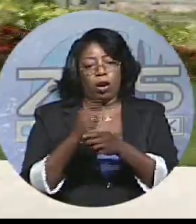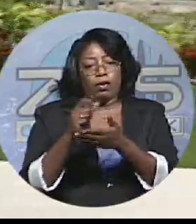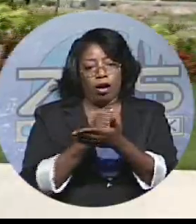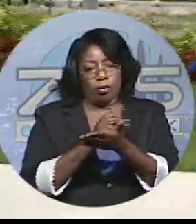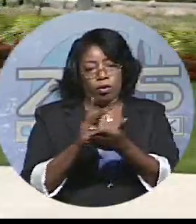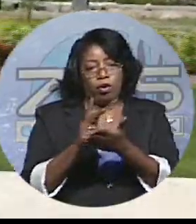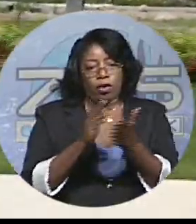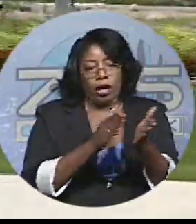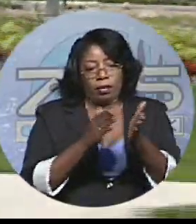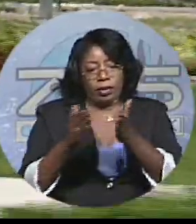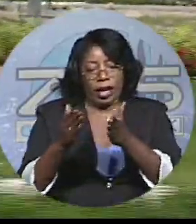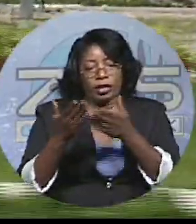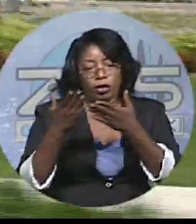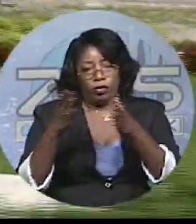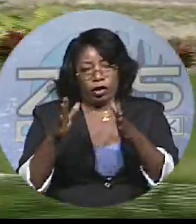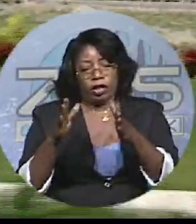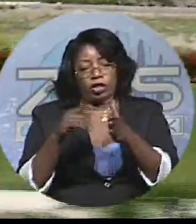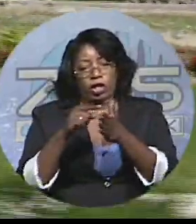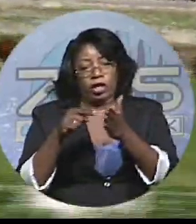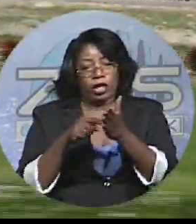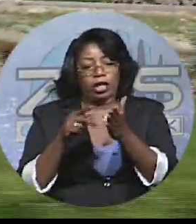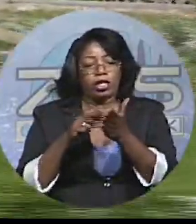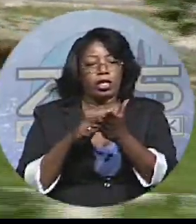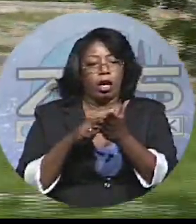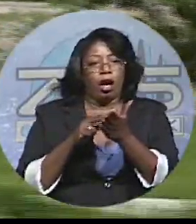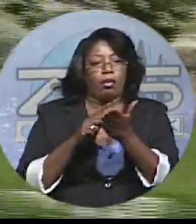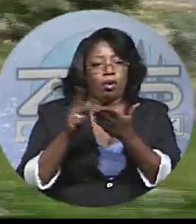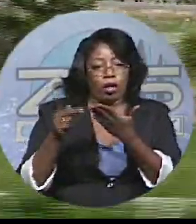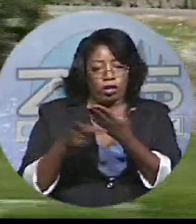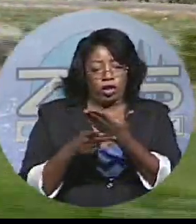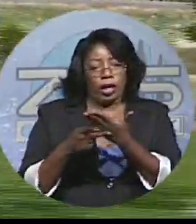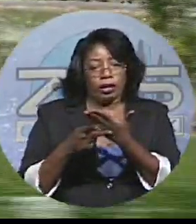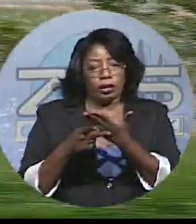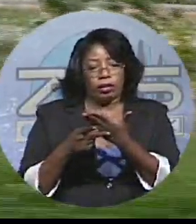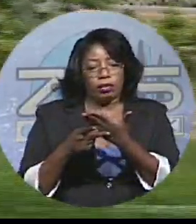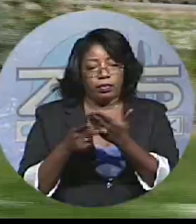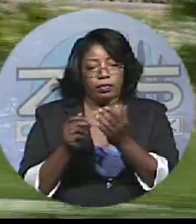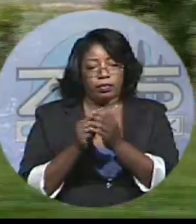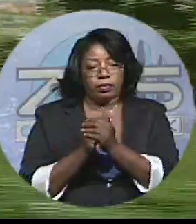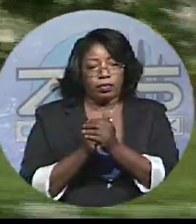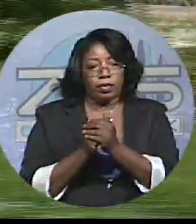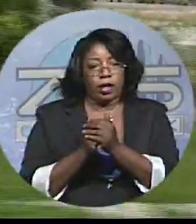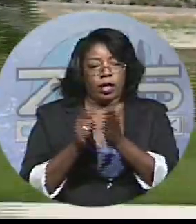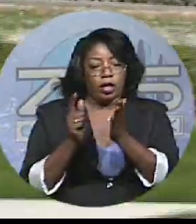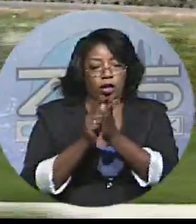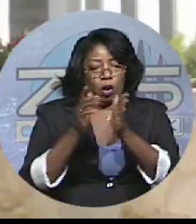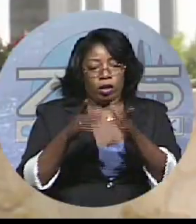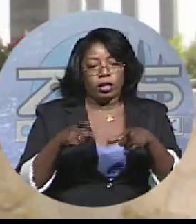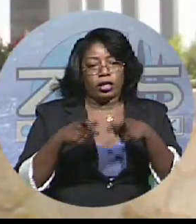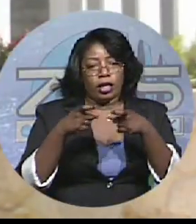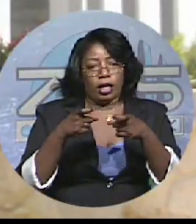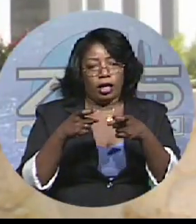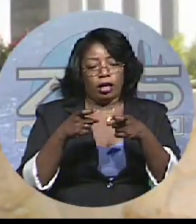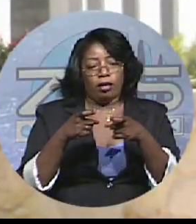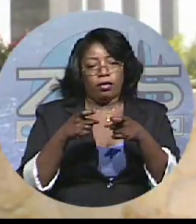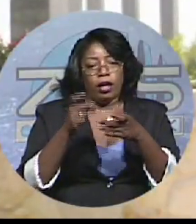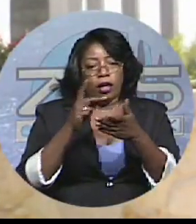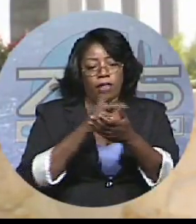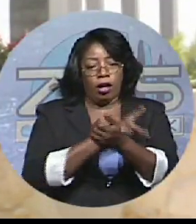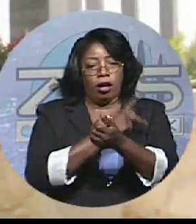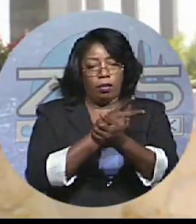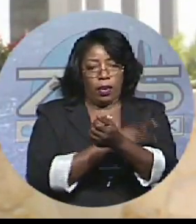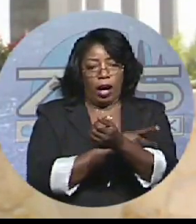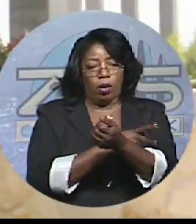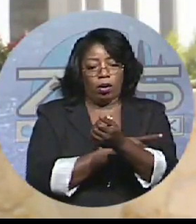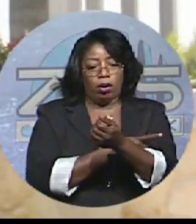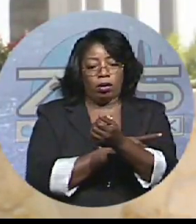plan for the completion and timely opening of Bahamar. The ruling gives the provisional liquidator the power to take control of all bank